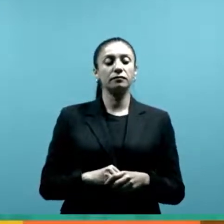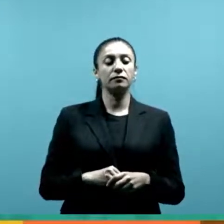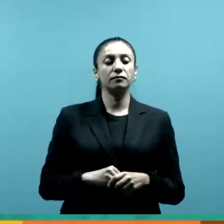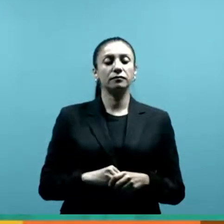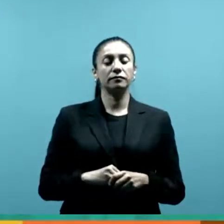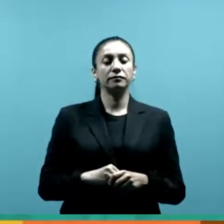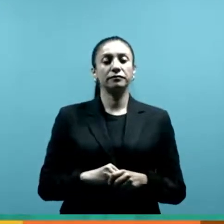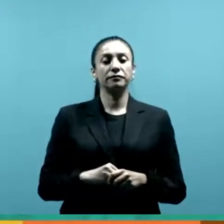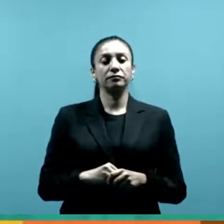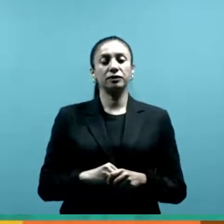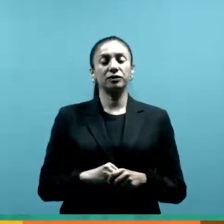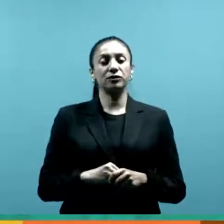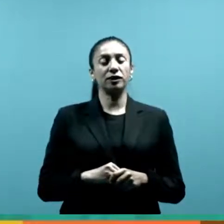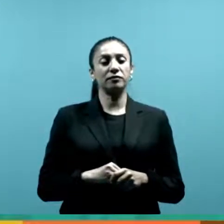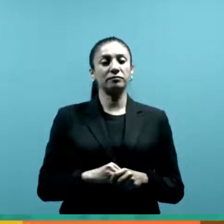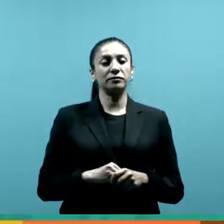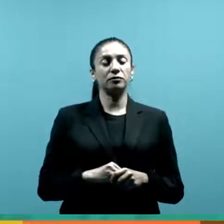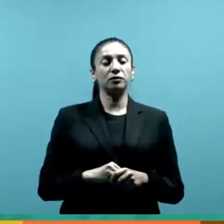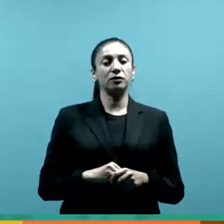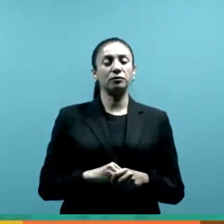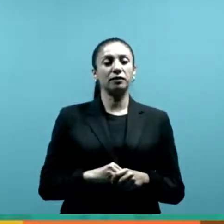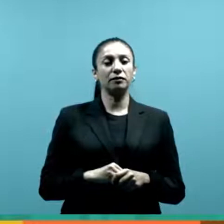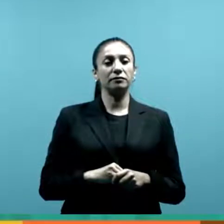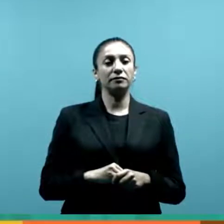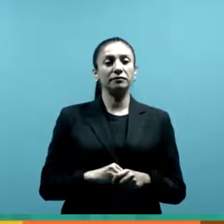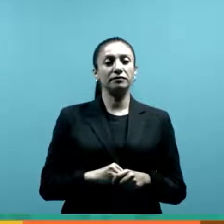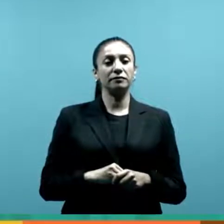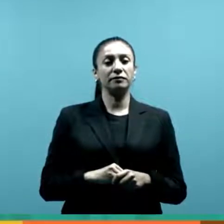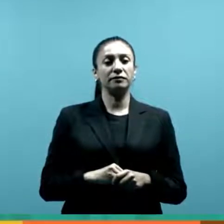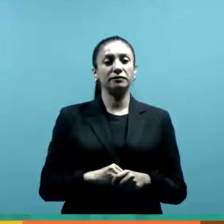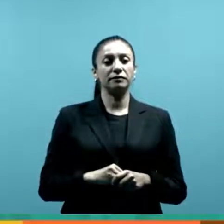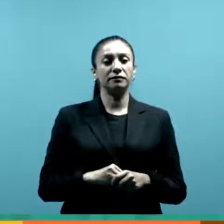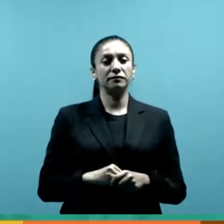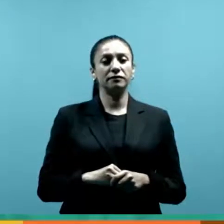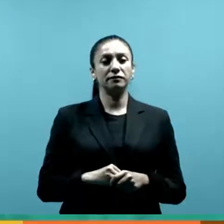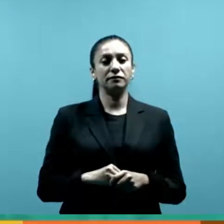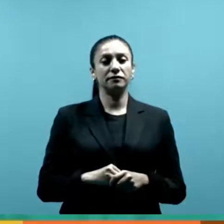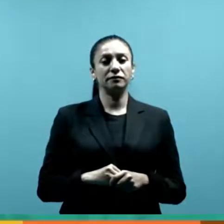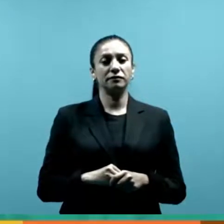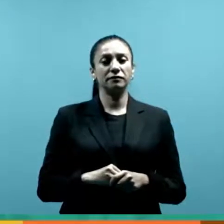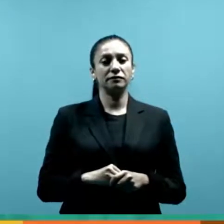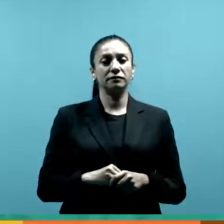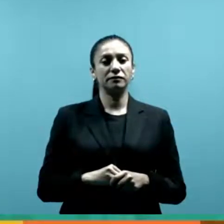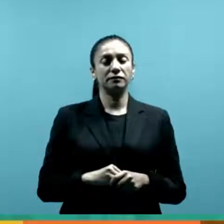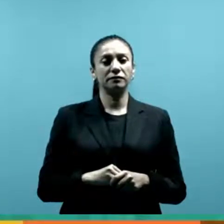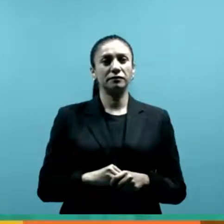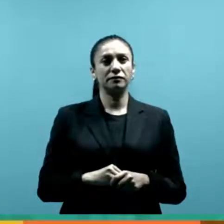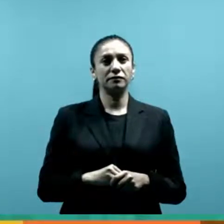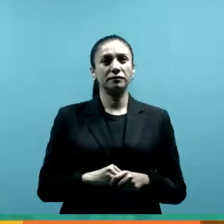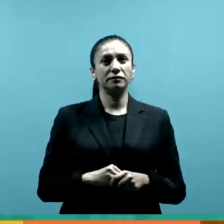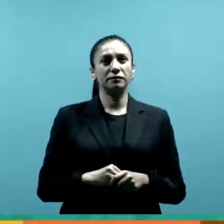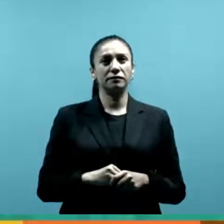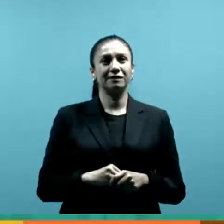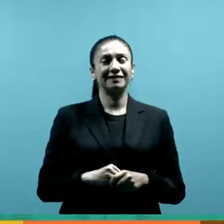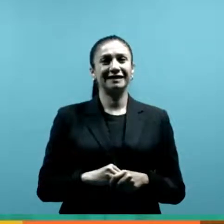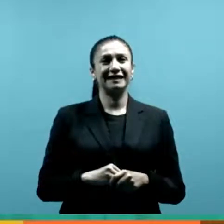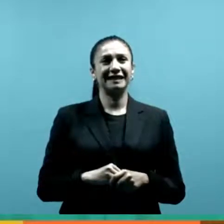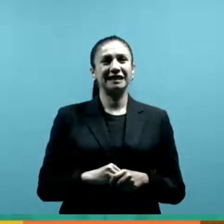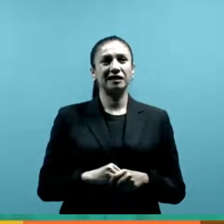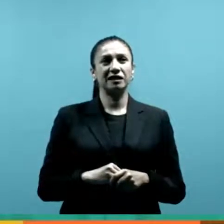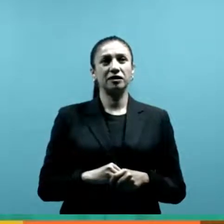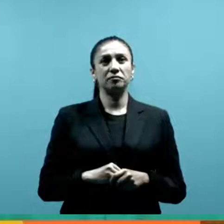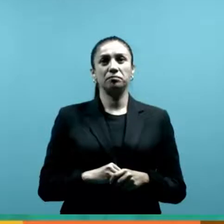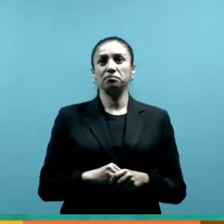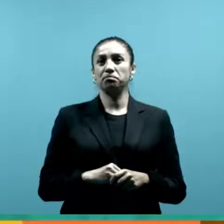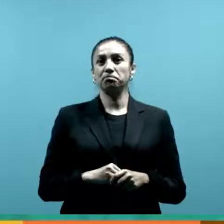you'll find different divisions and different ideologies that enter into the public language and public